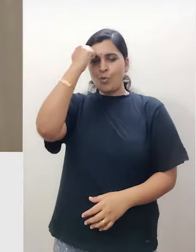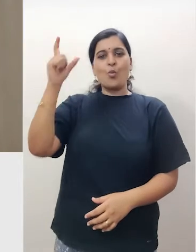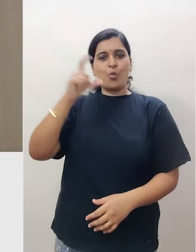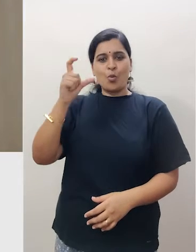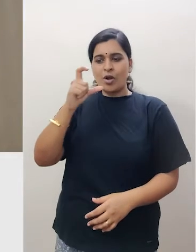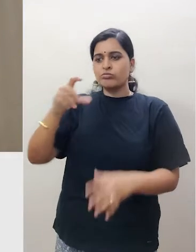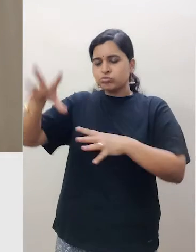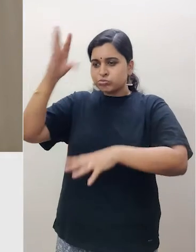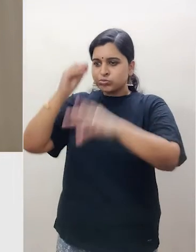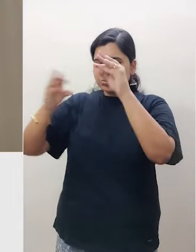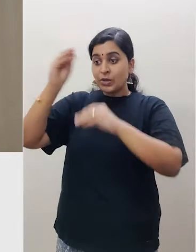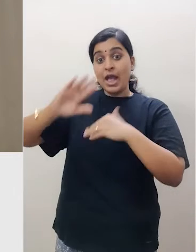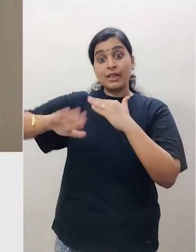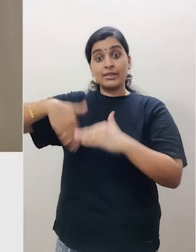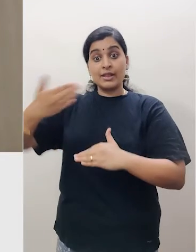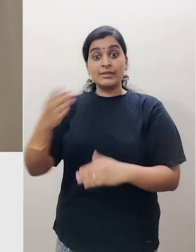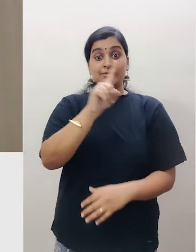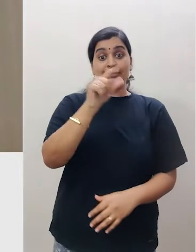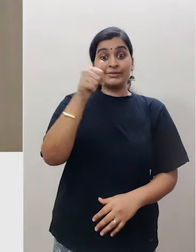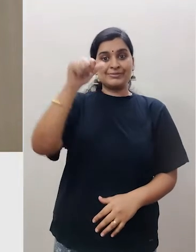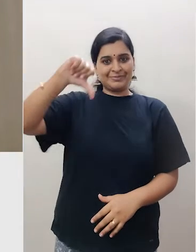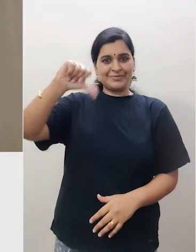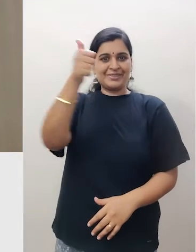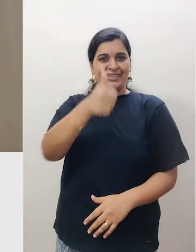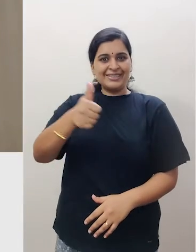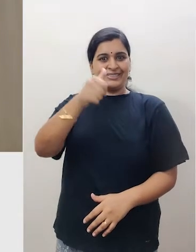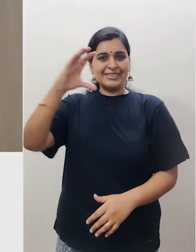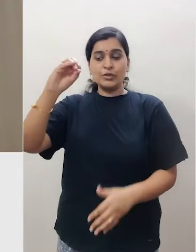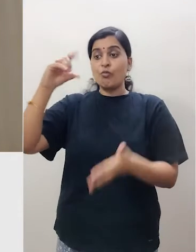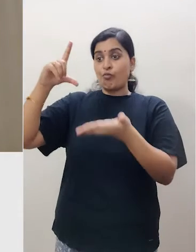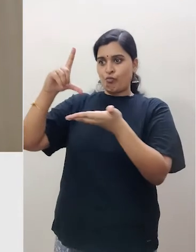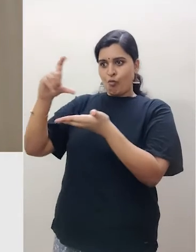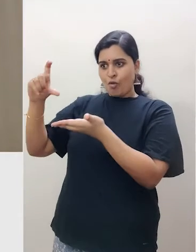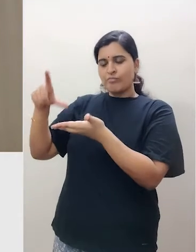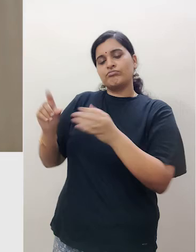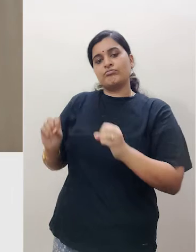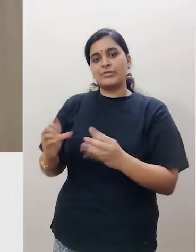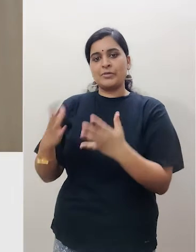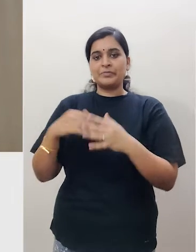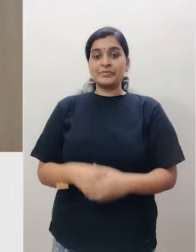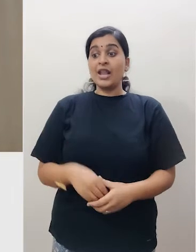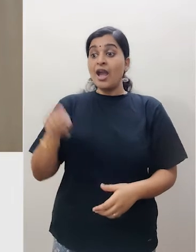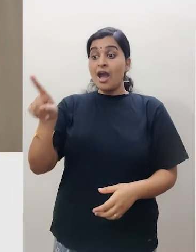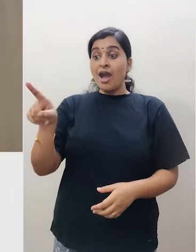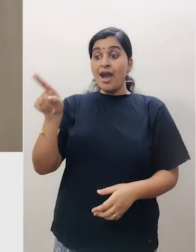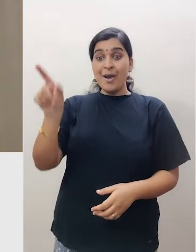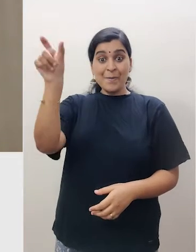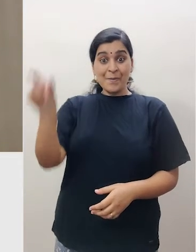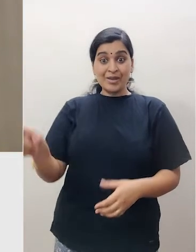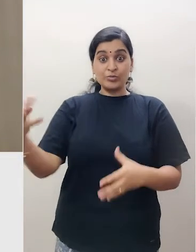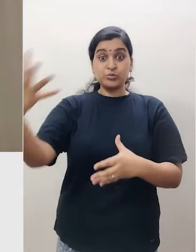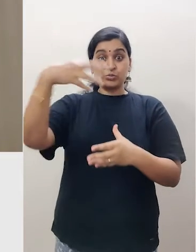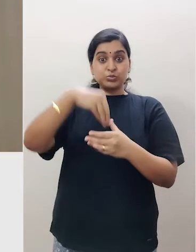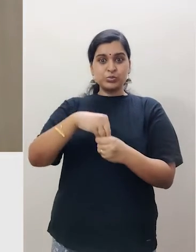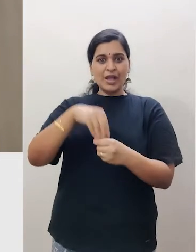towards the later half of the 1960s. Bhatt was part of the early generation of post-independence Indian